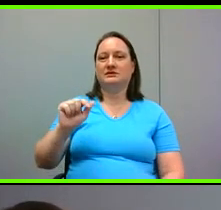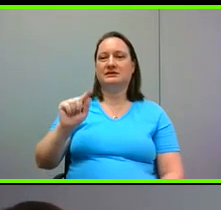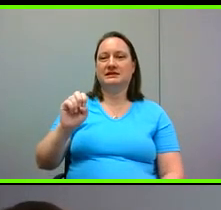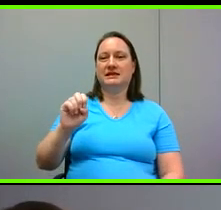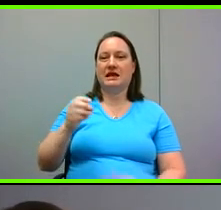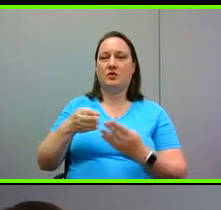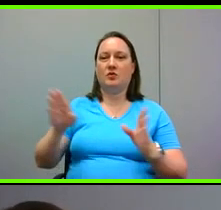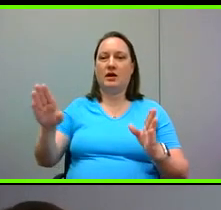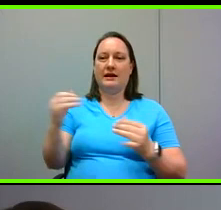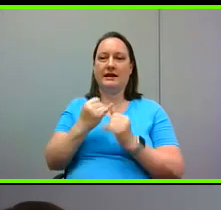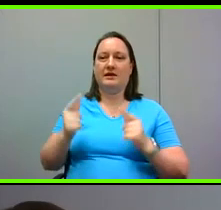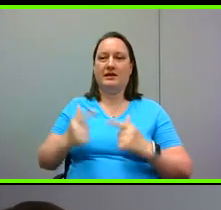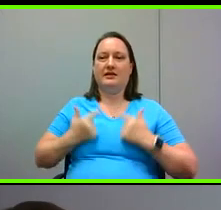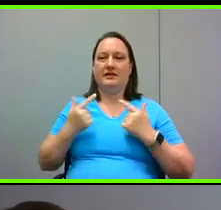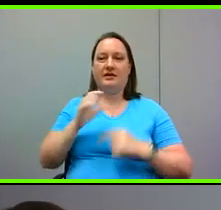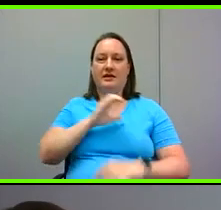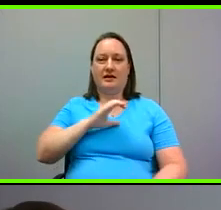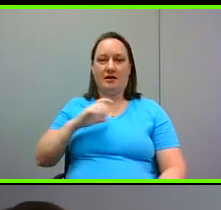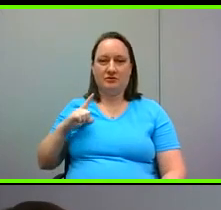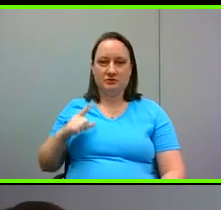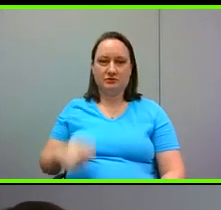Council. We just have a few quick